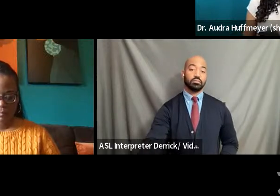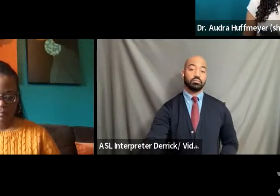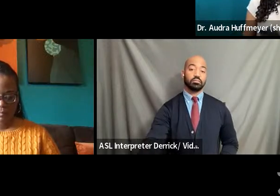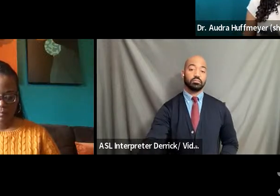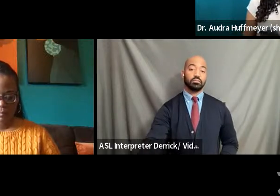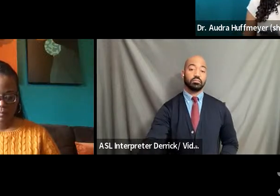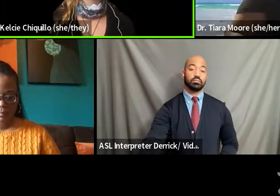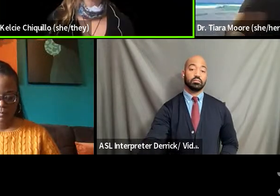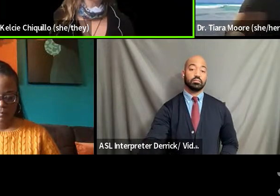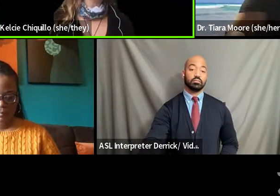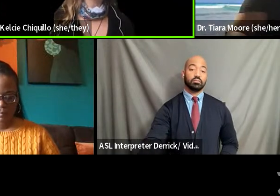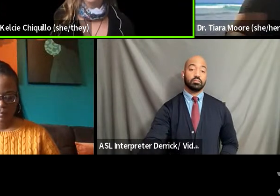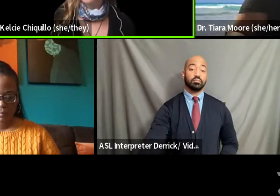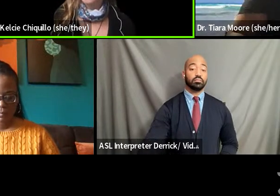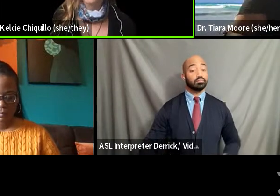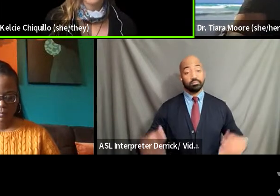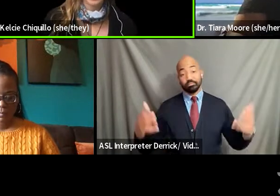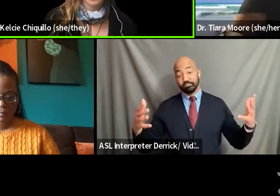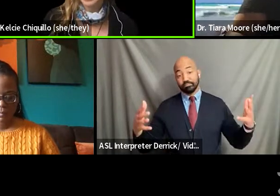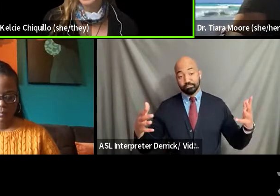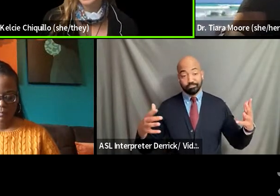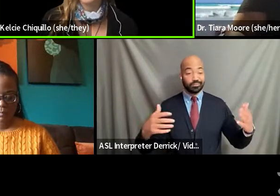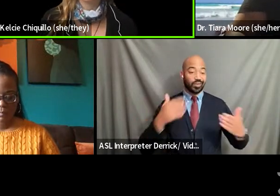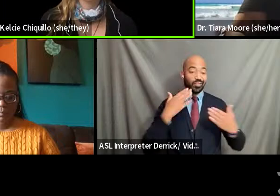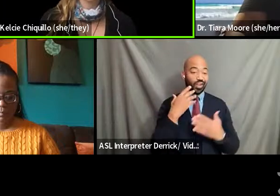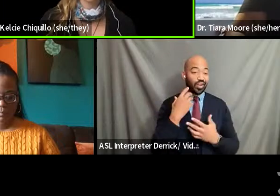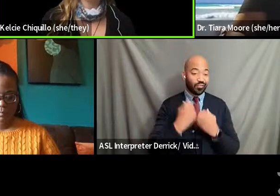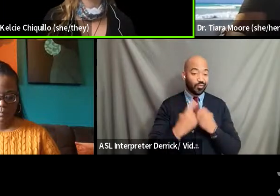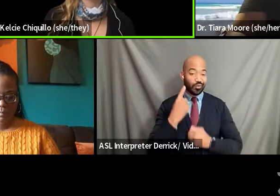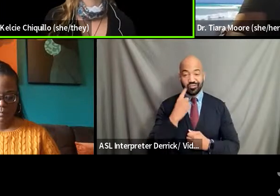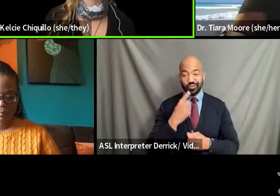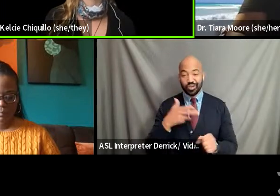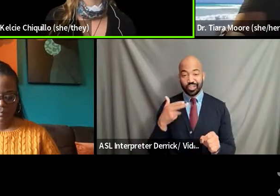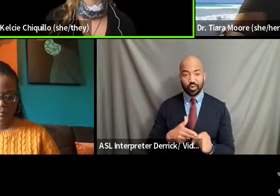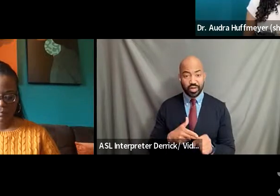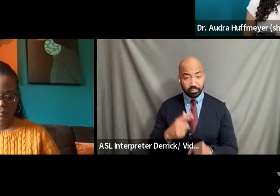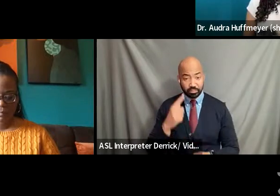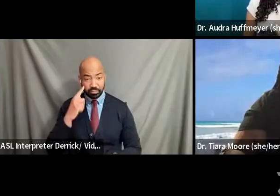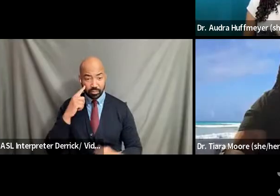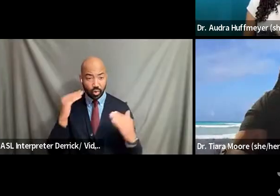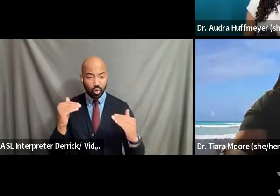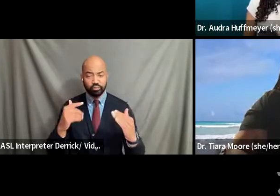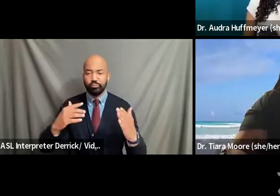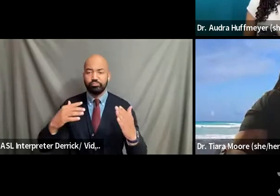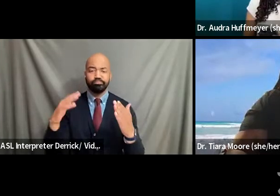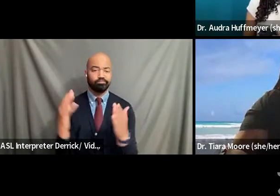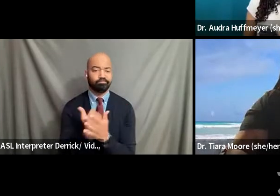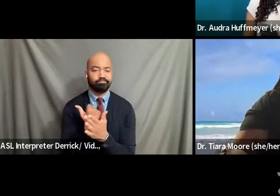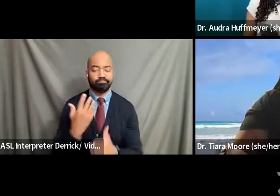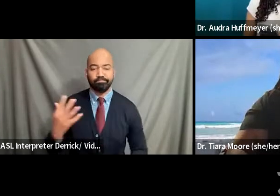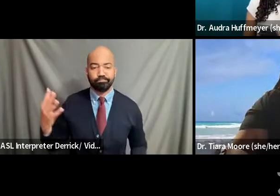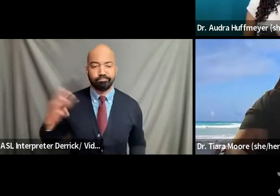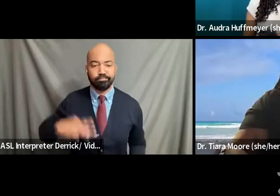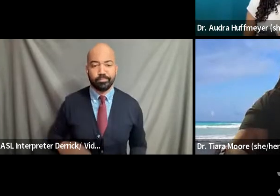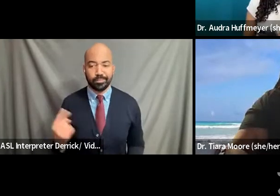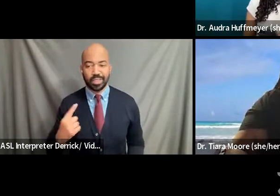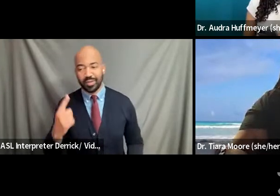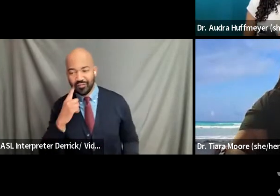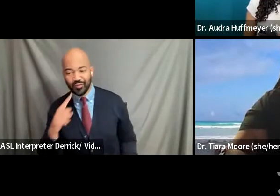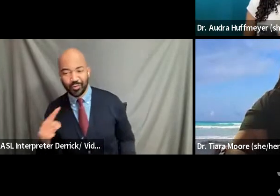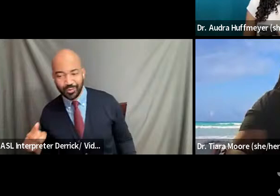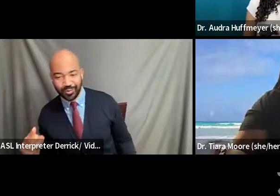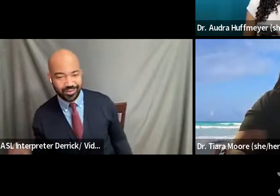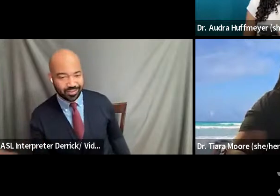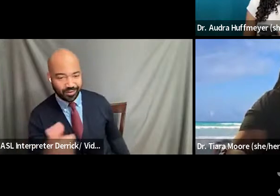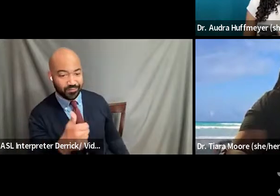All right. Well, thank you so much for coming, and we hope you gained something valuable. If you're interested